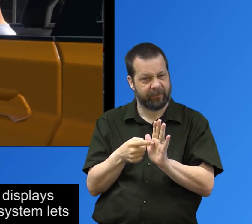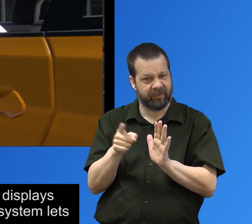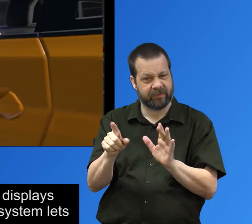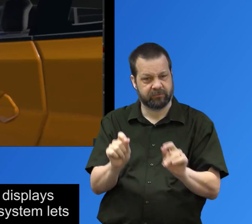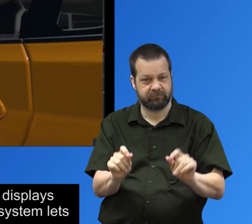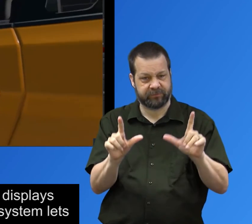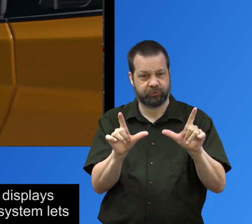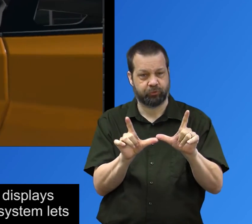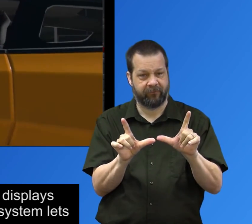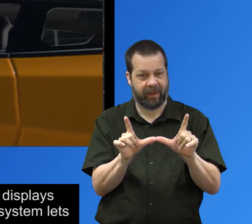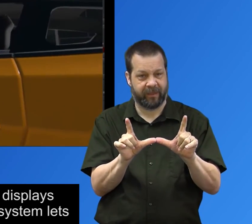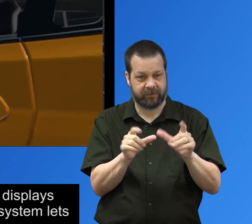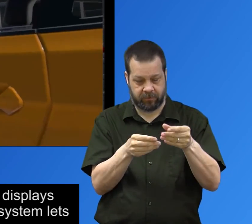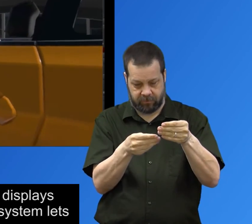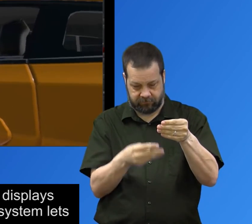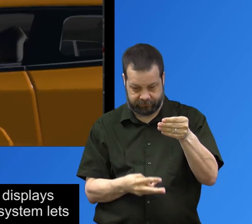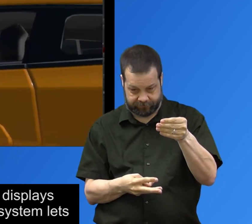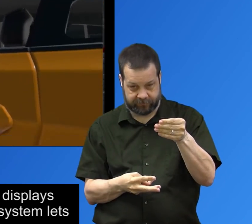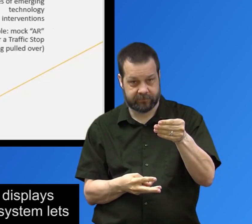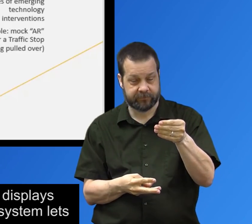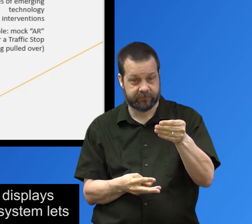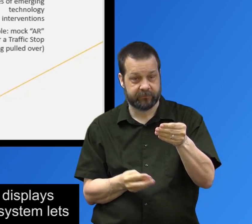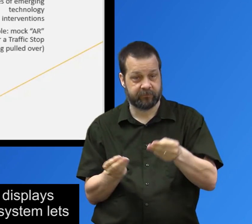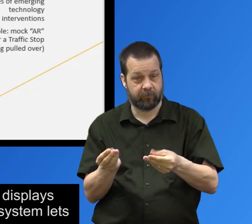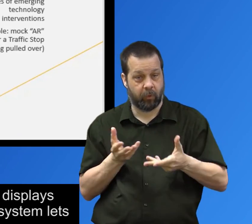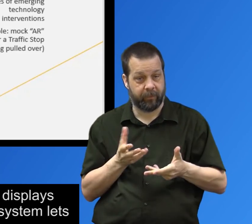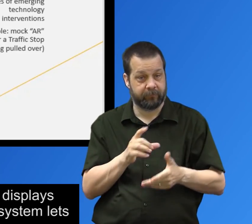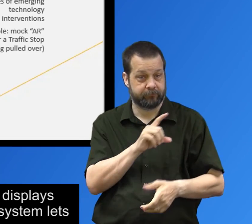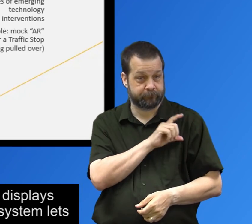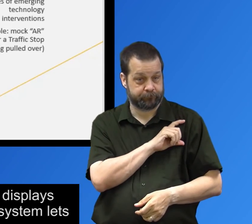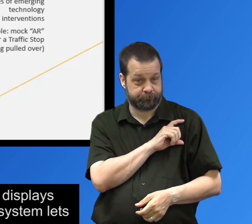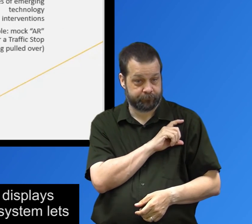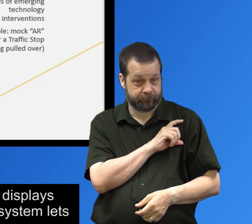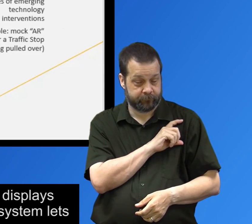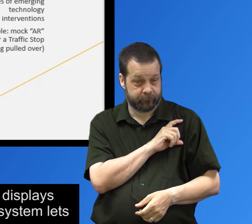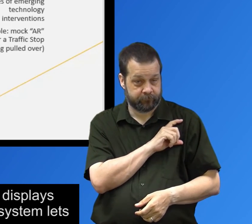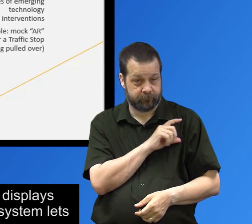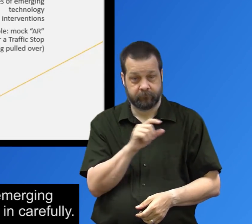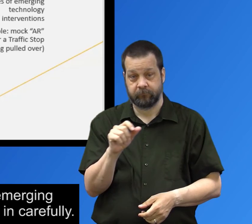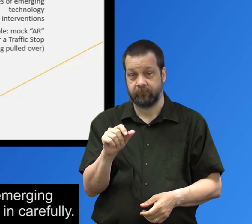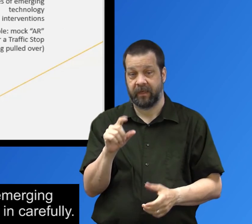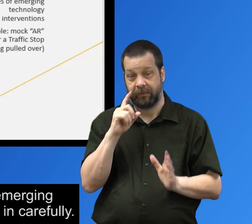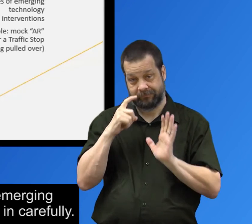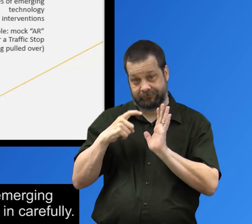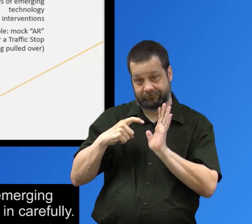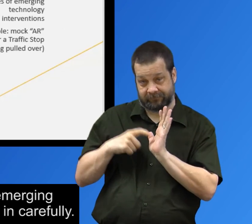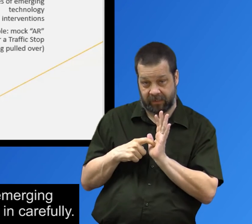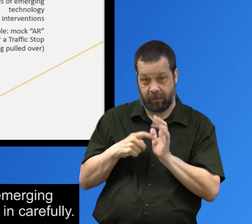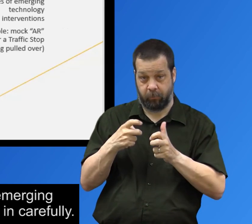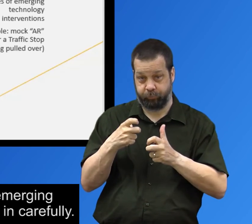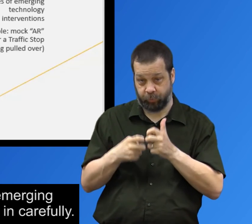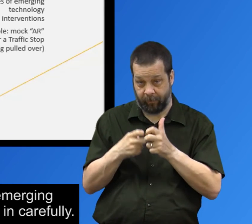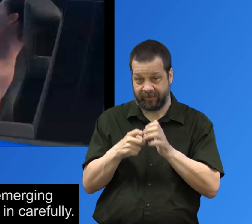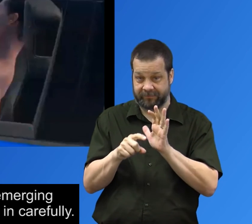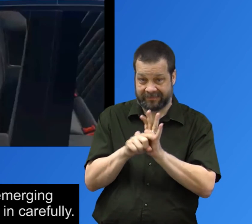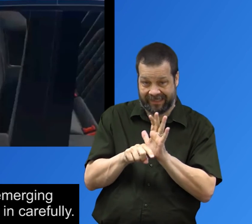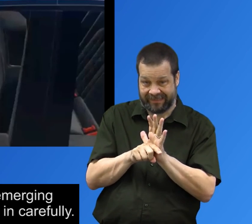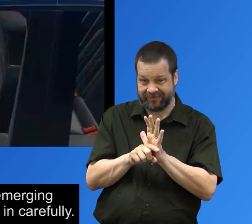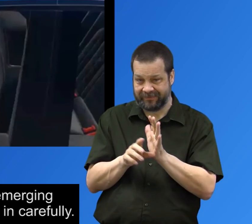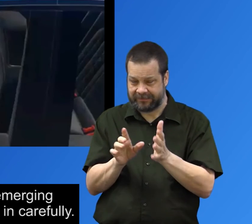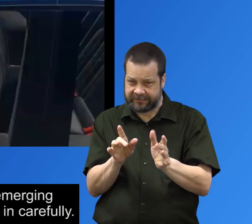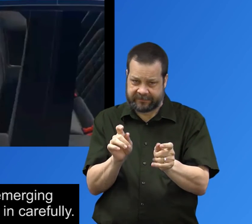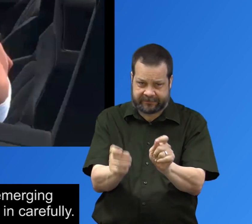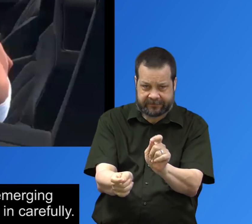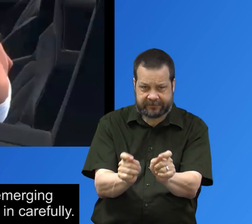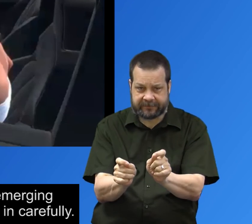and displays additional information to the officer. The Artemis system lets us quickly discover pain points in